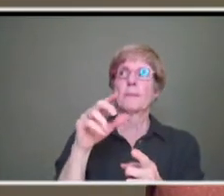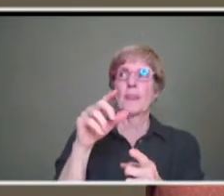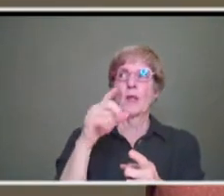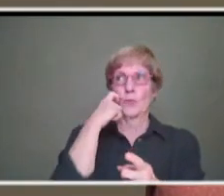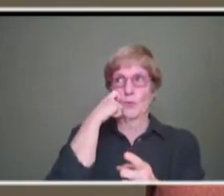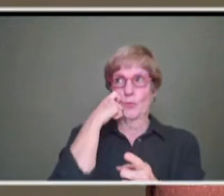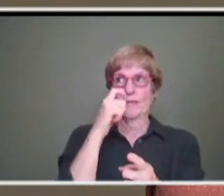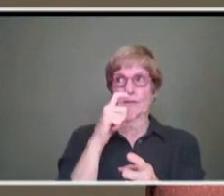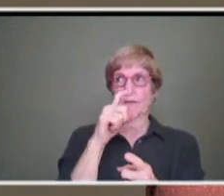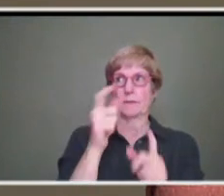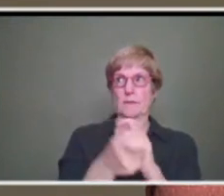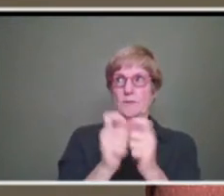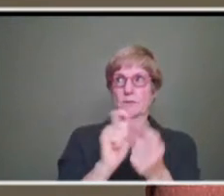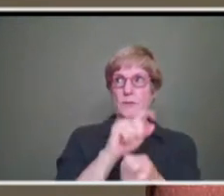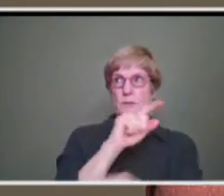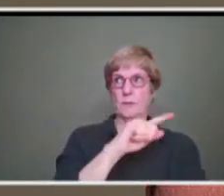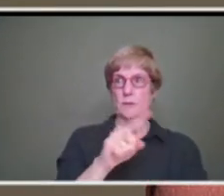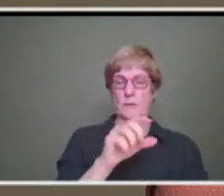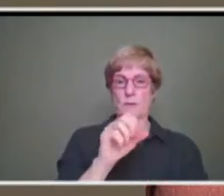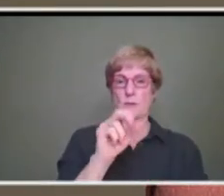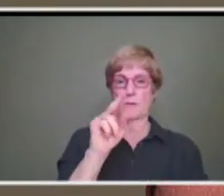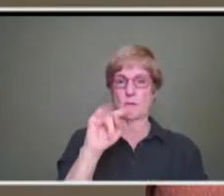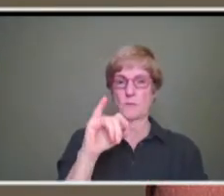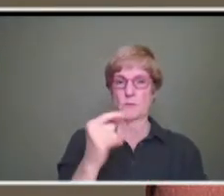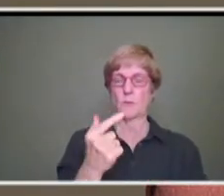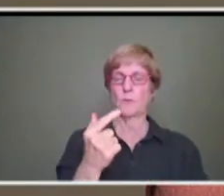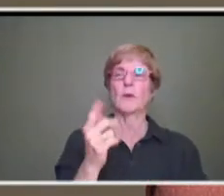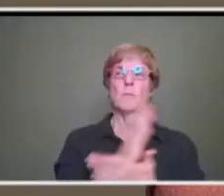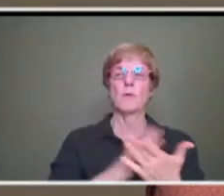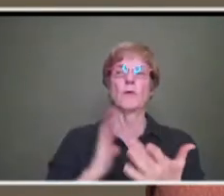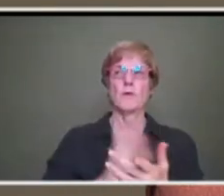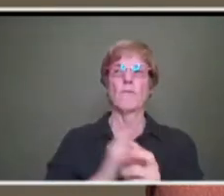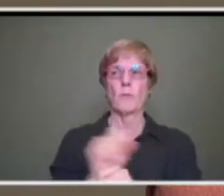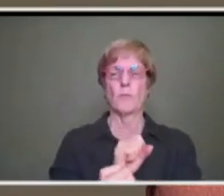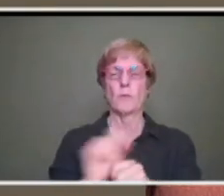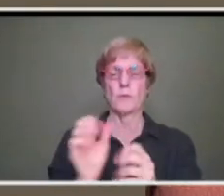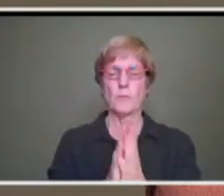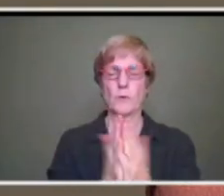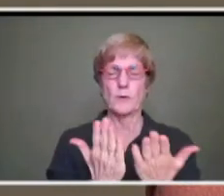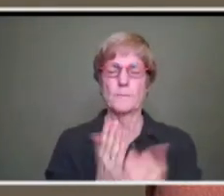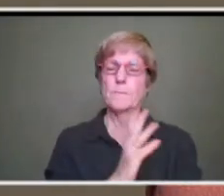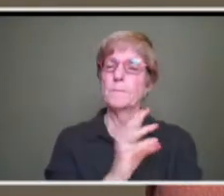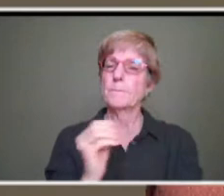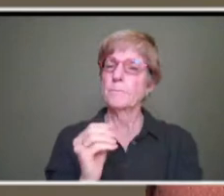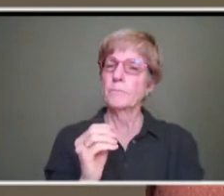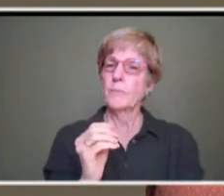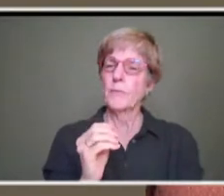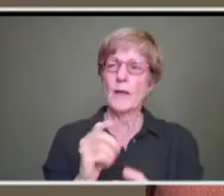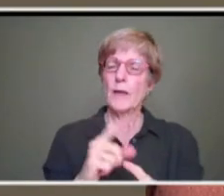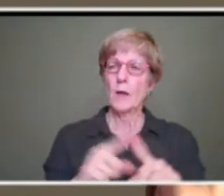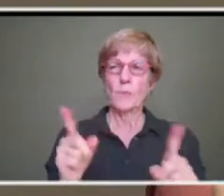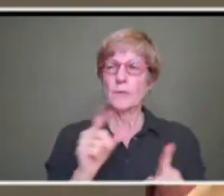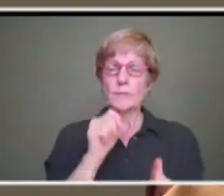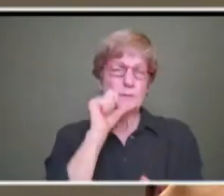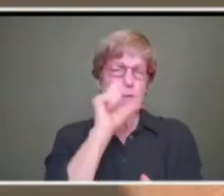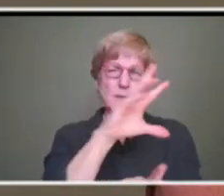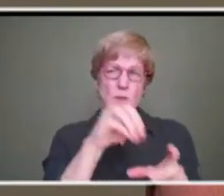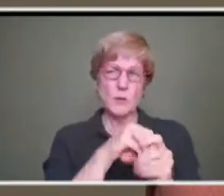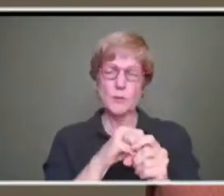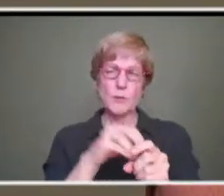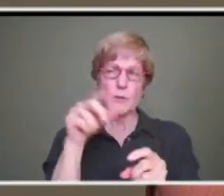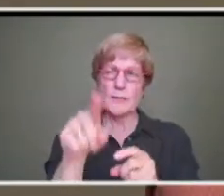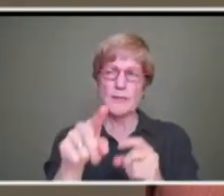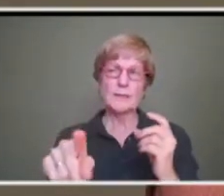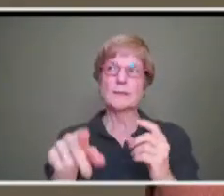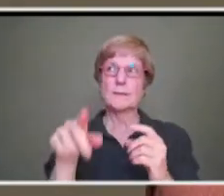rezonings that were approved as part of our workbook um and however that doesn't include this additional